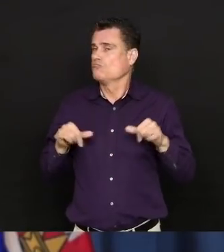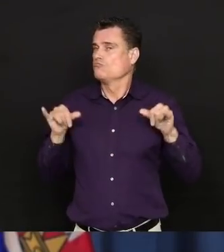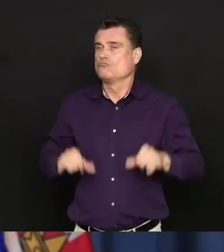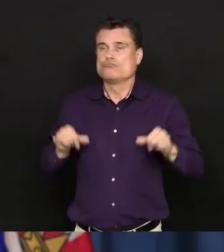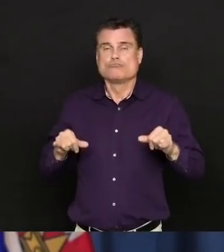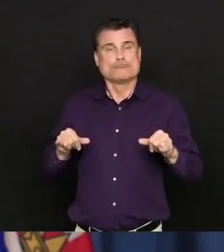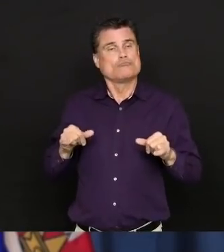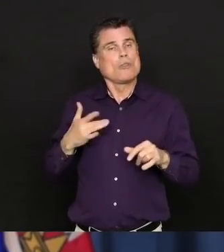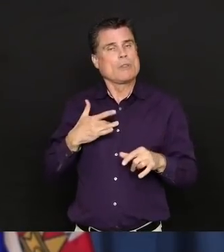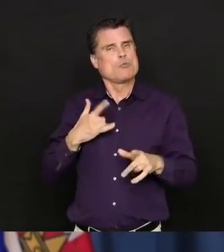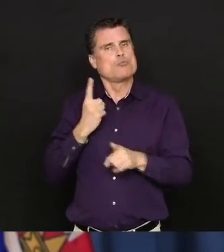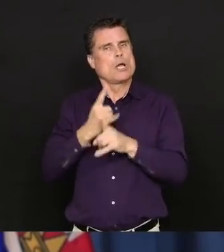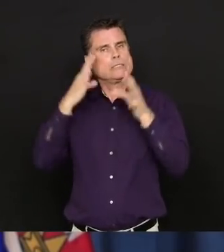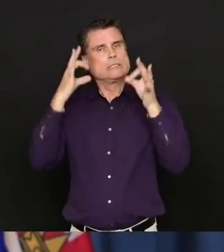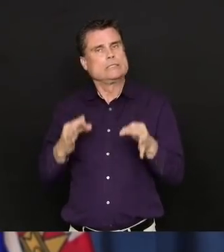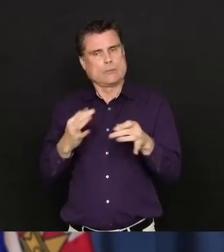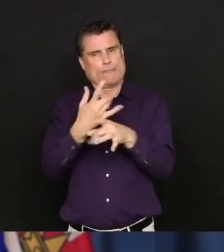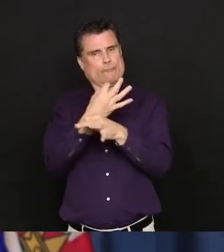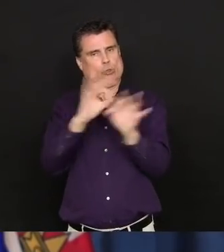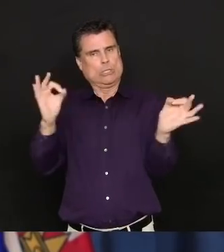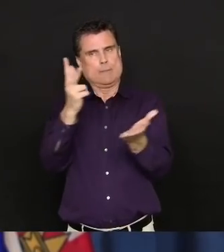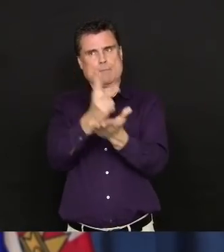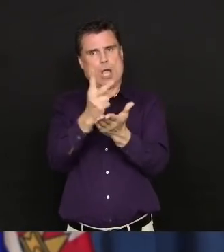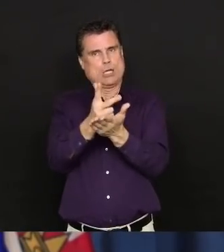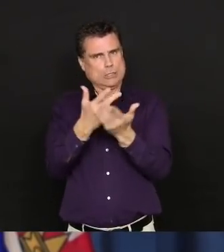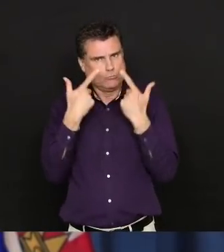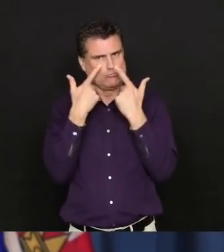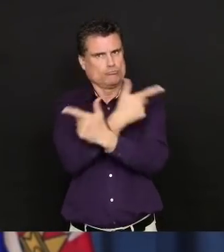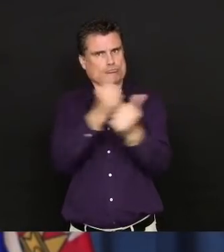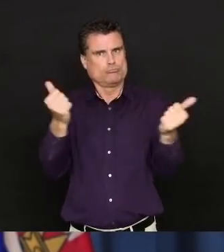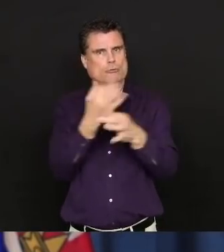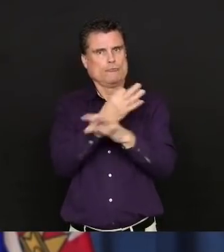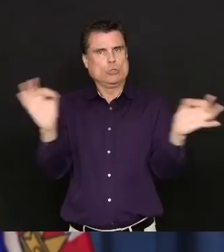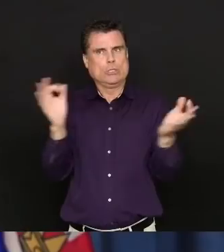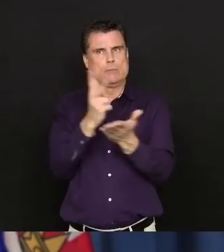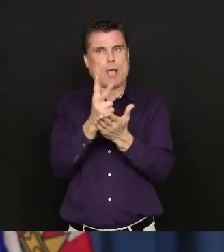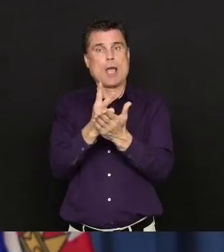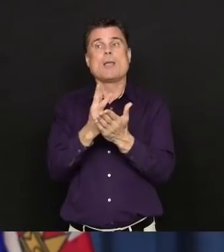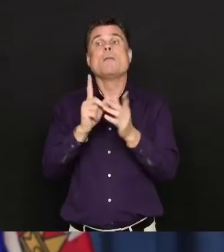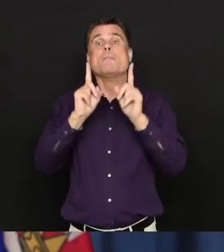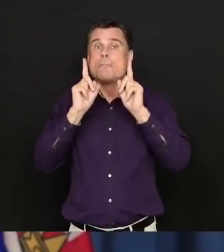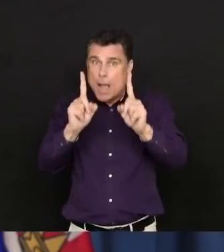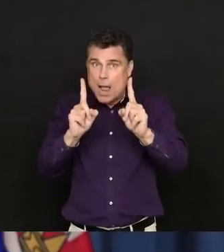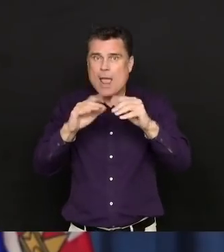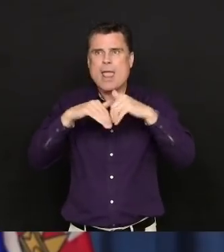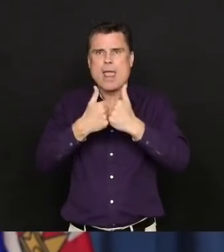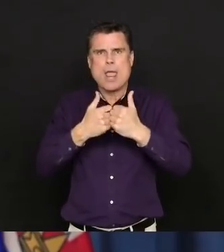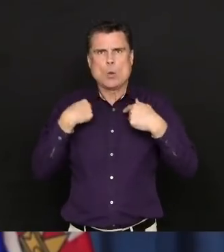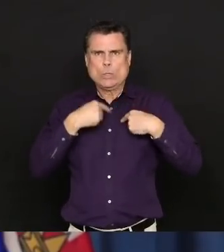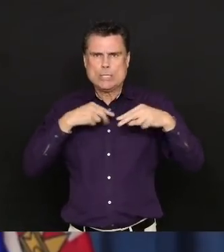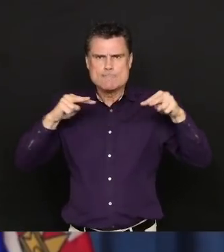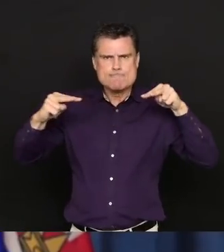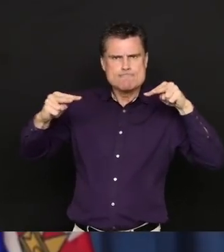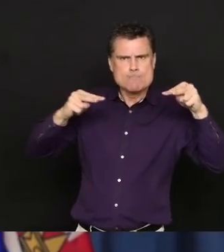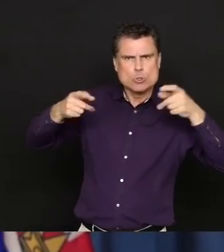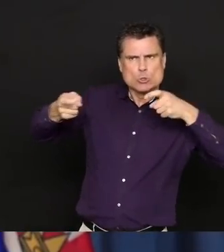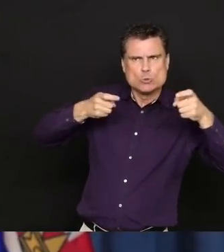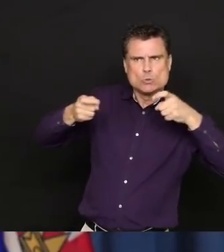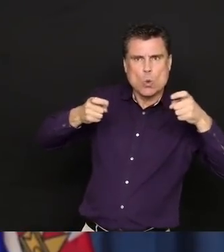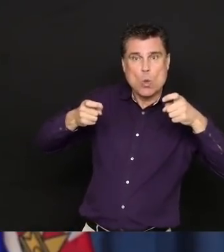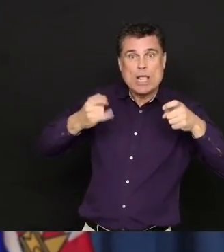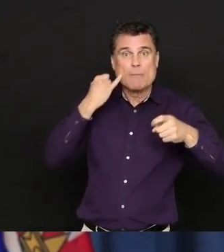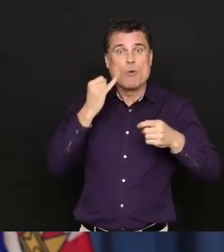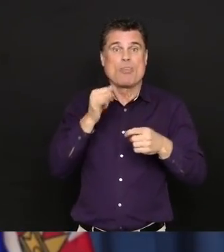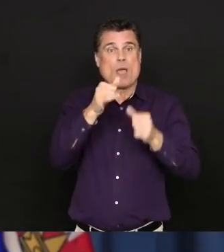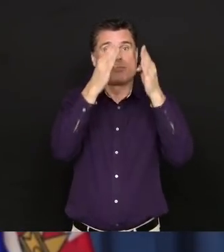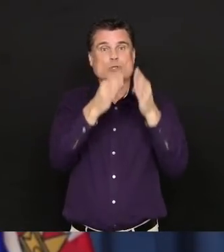in support of healthcare workers. There's some technical challenges, and we've got to deal with that on the one hand with enforcement, and I agree with you. It's unacceptable if